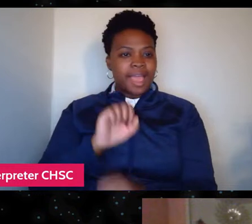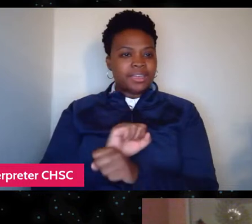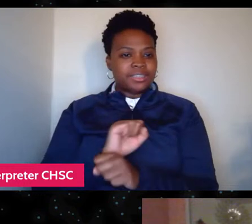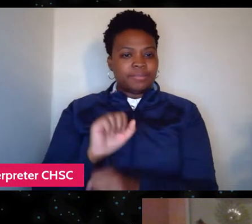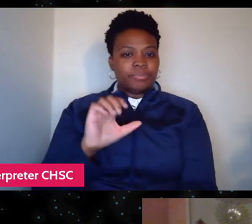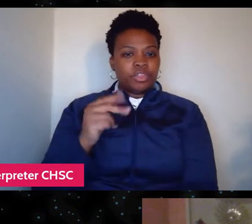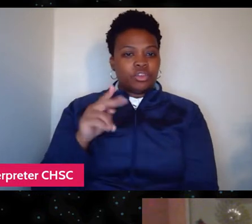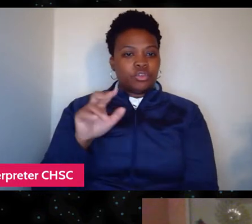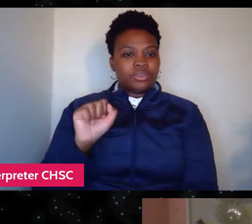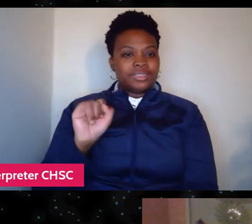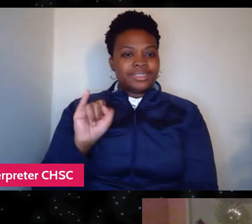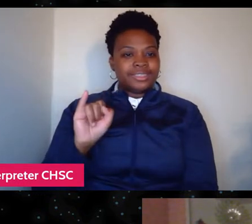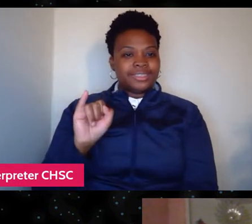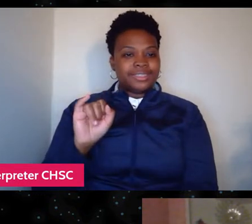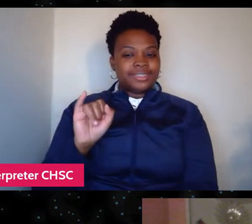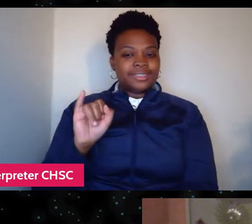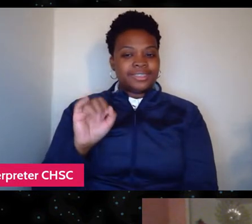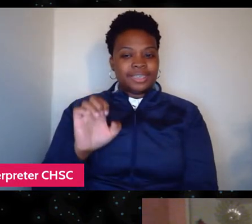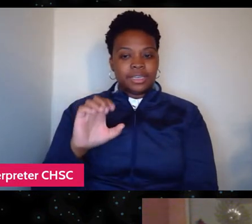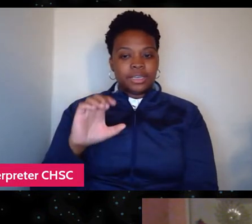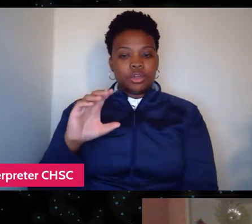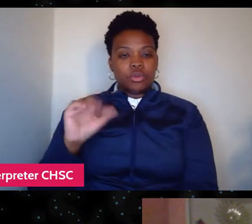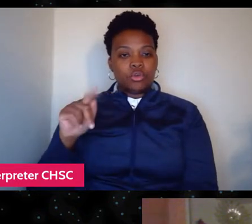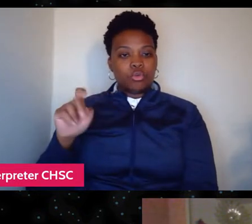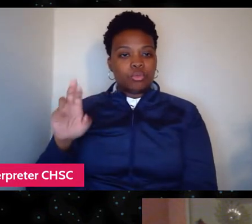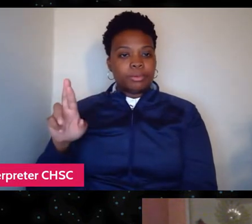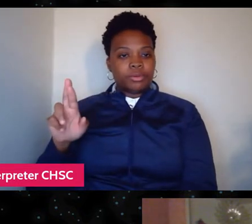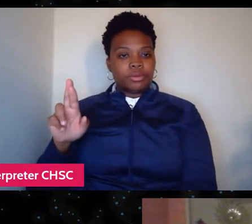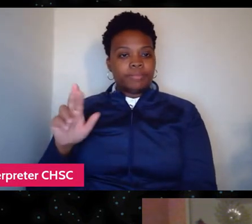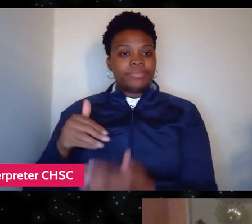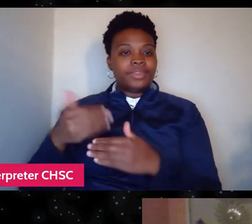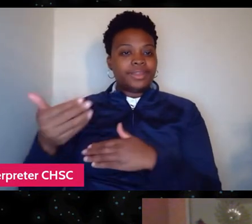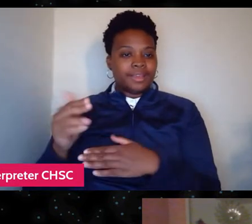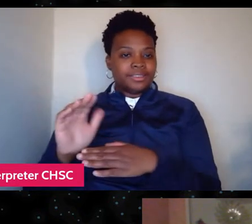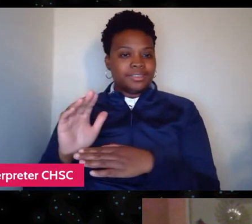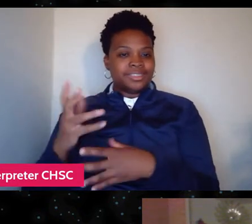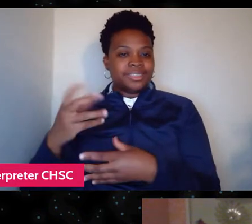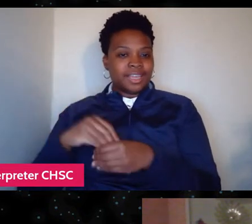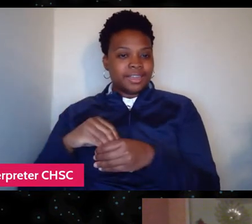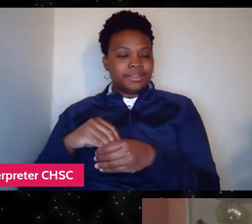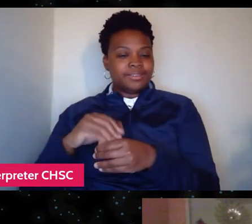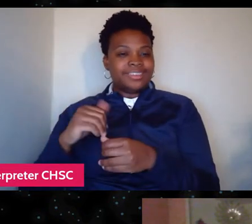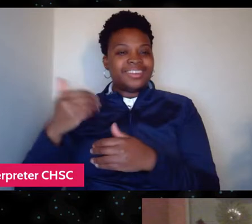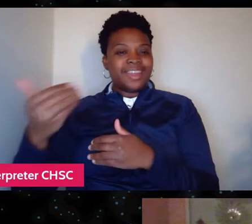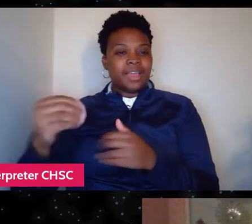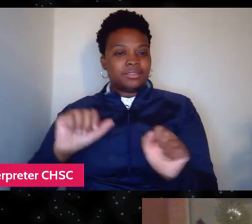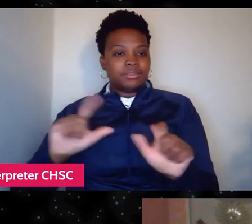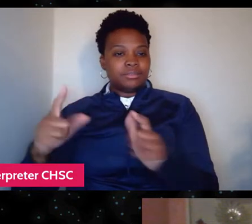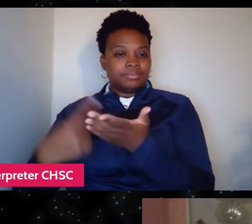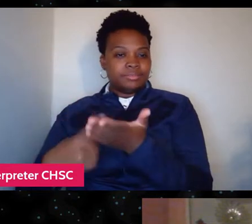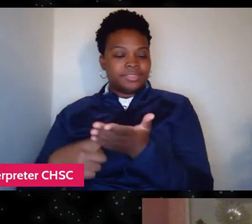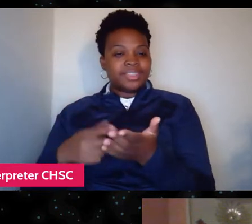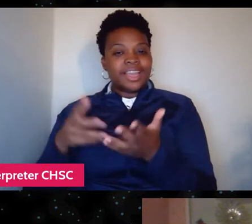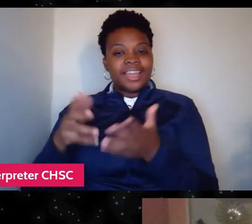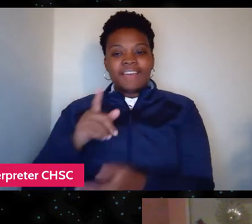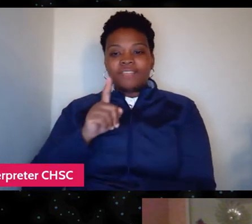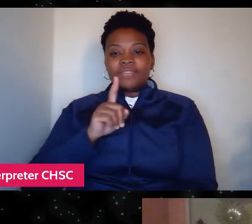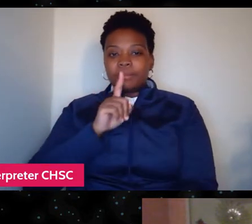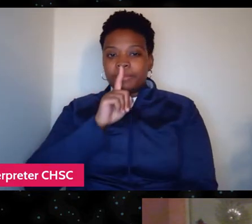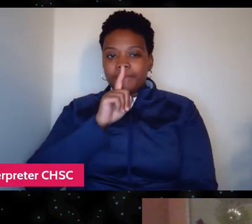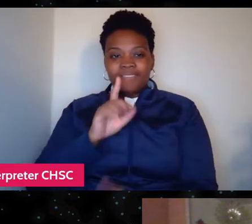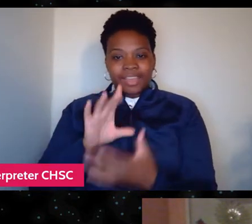Cooper, the director of our next film, who's going to be featured in this next segment, left a little private comment for us in the chat. She